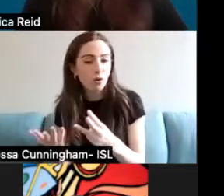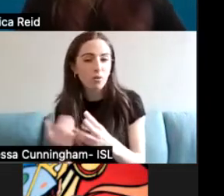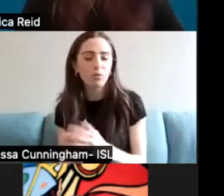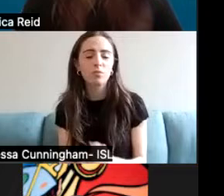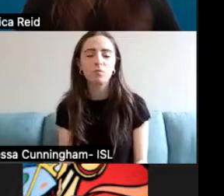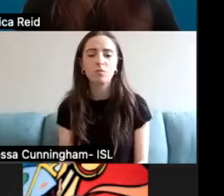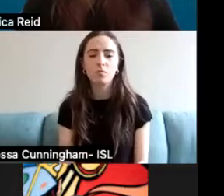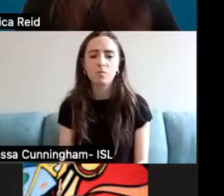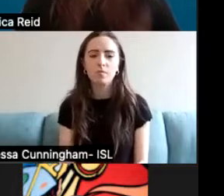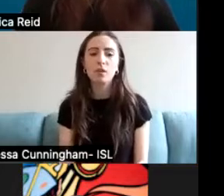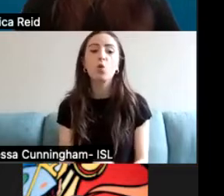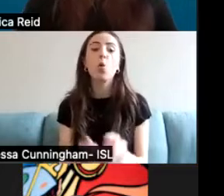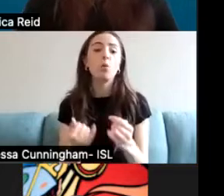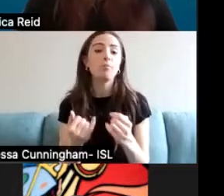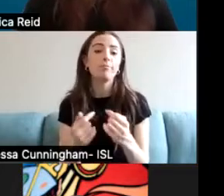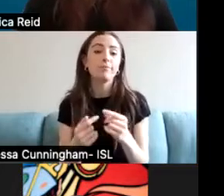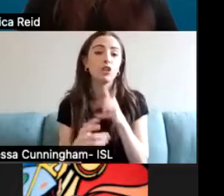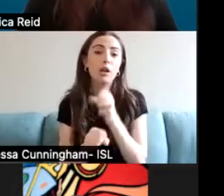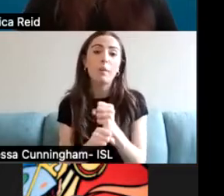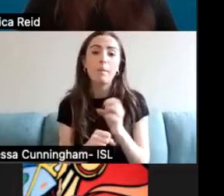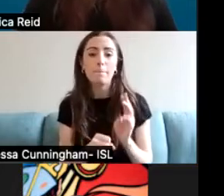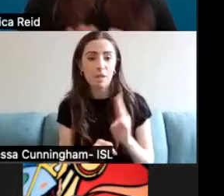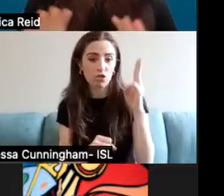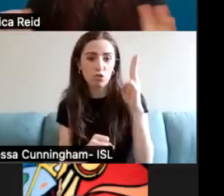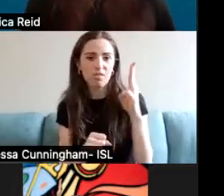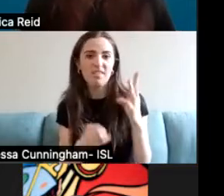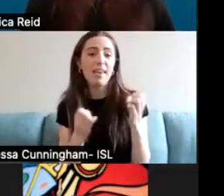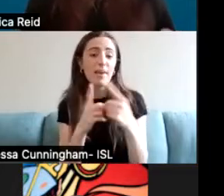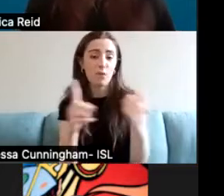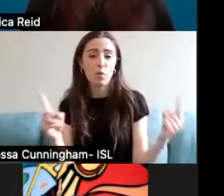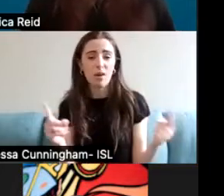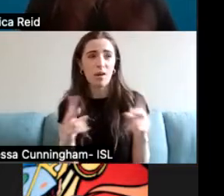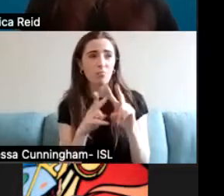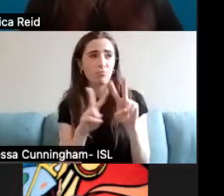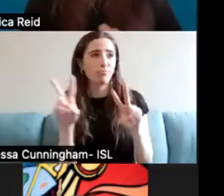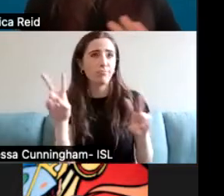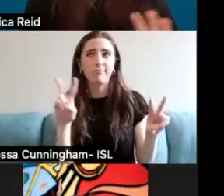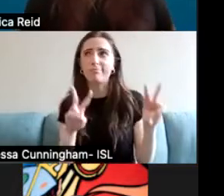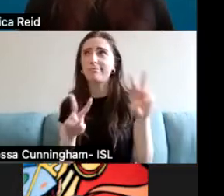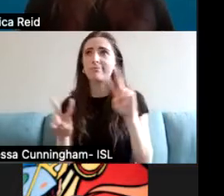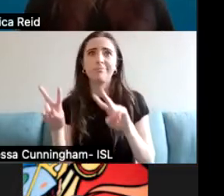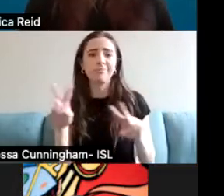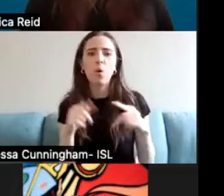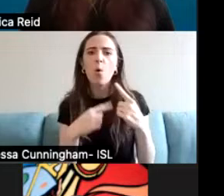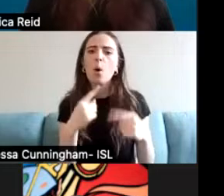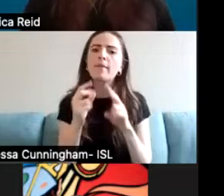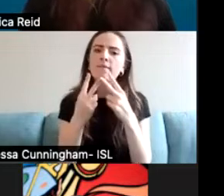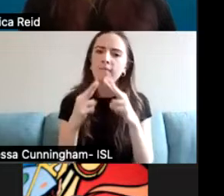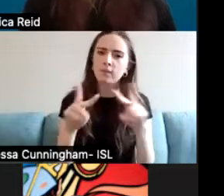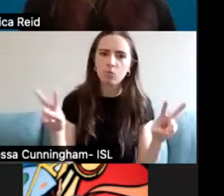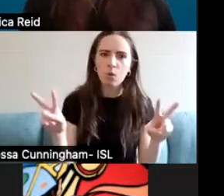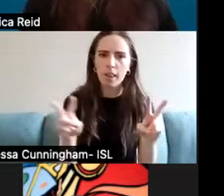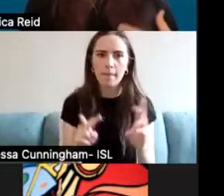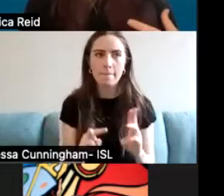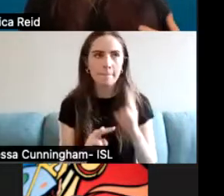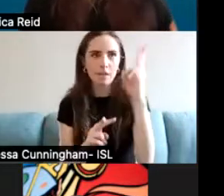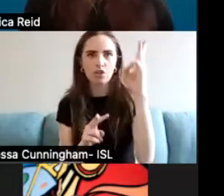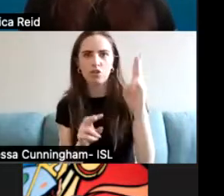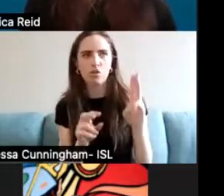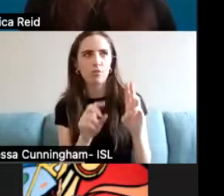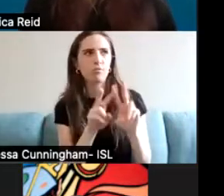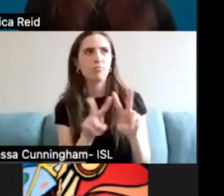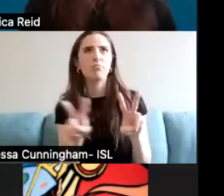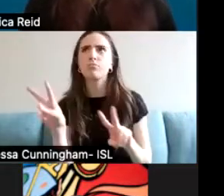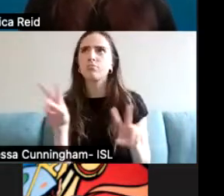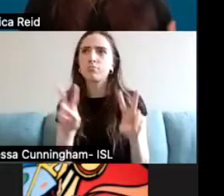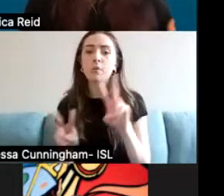about is imagery. We have imagery everywhere we go. We're surrounded by visuals in our daily life. But when you're